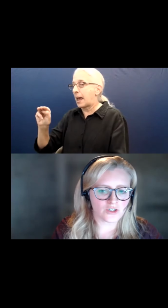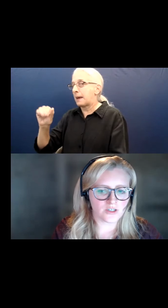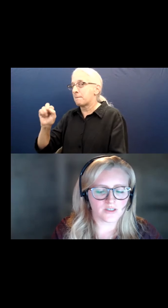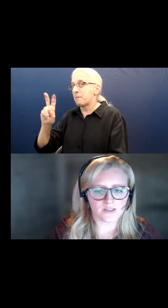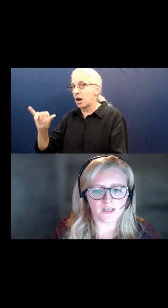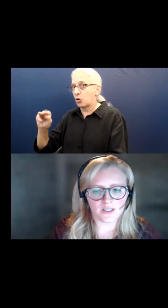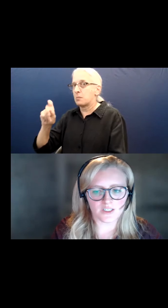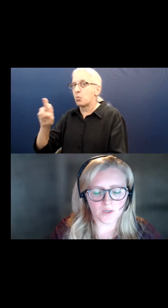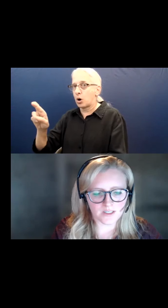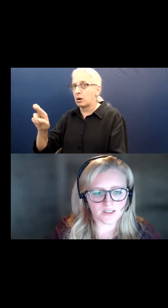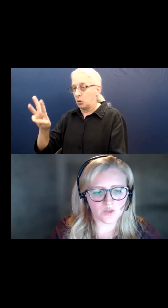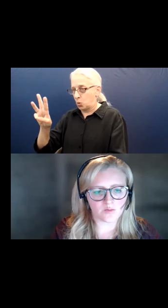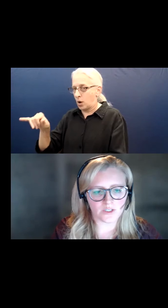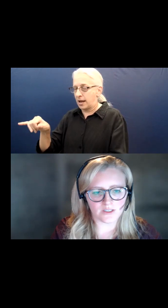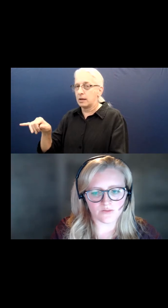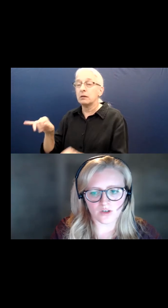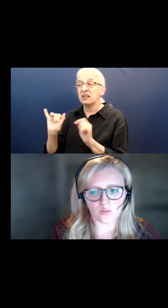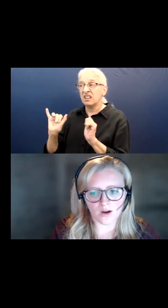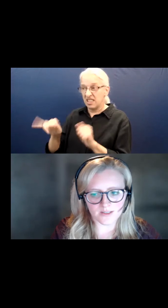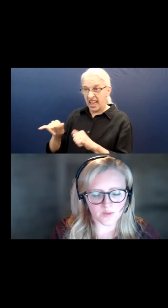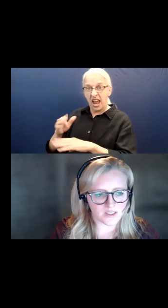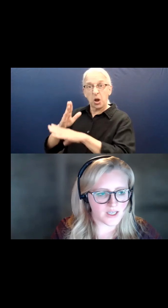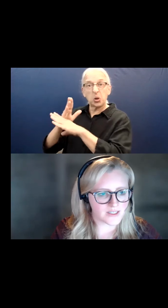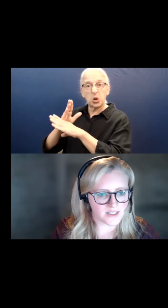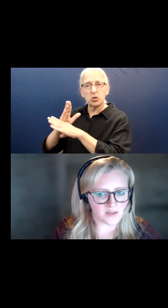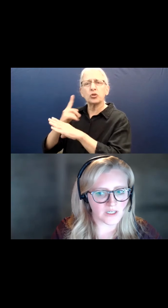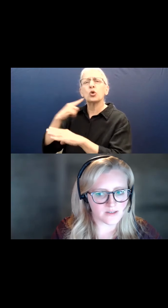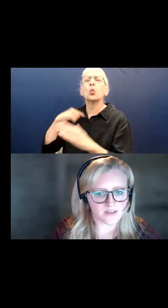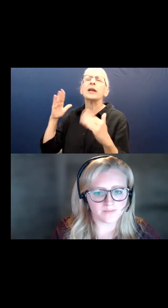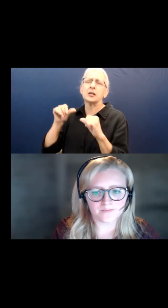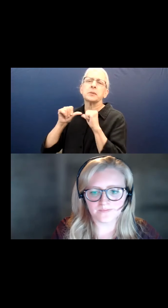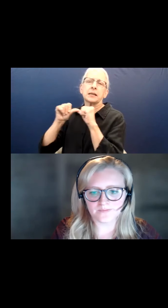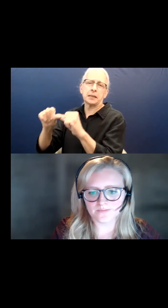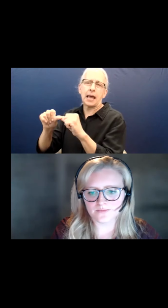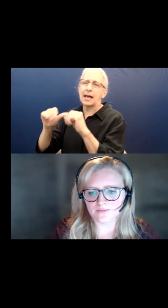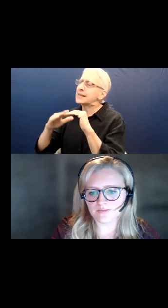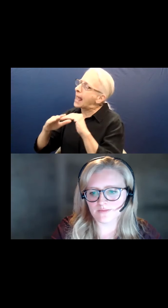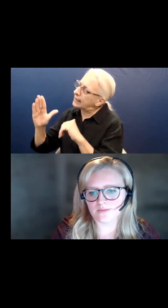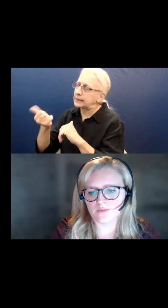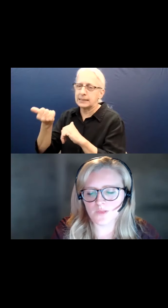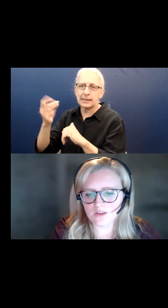that closure is expected to be in place for approximately 18 months.